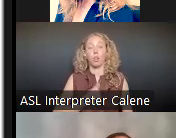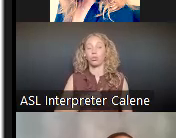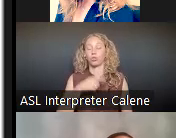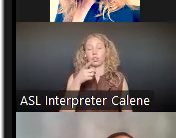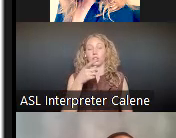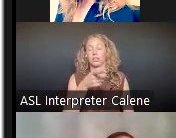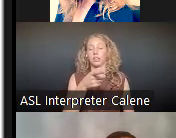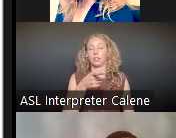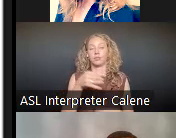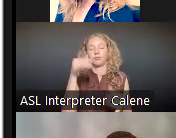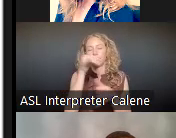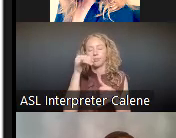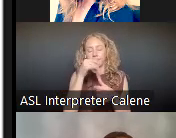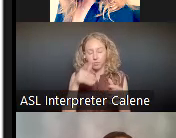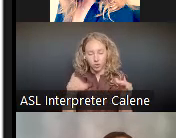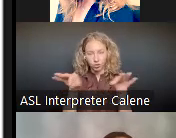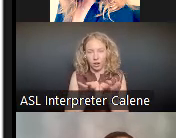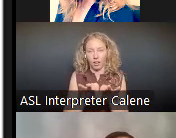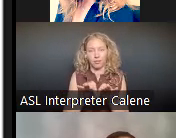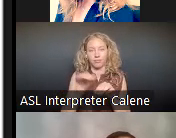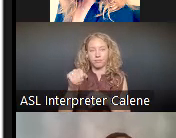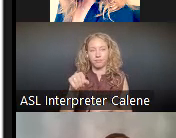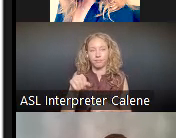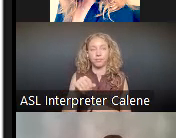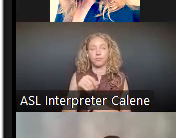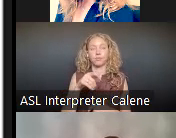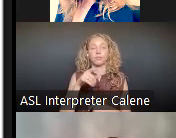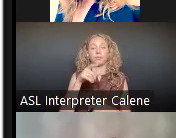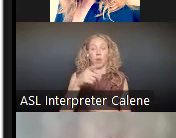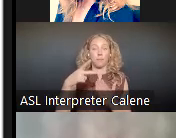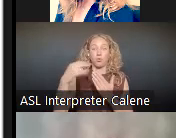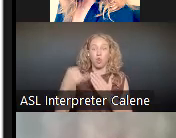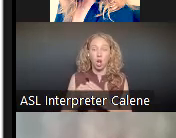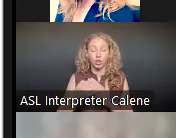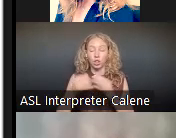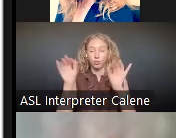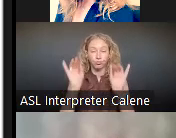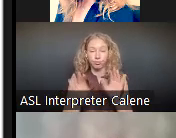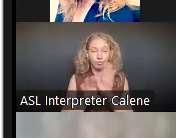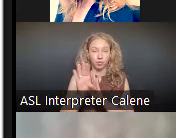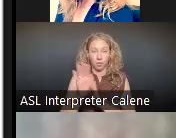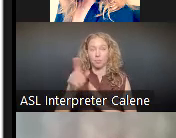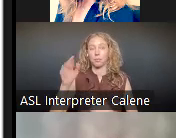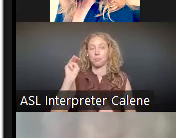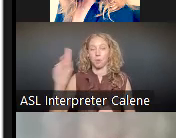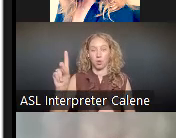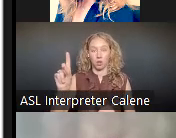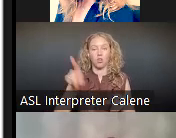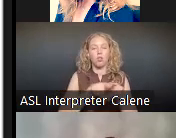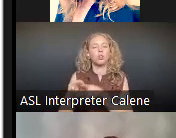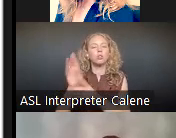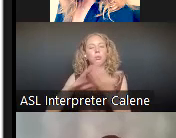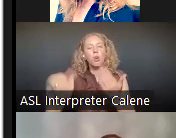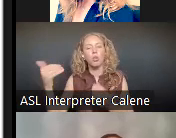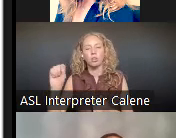absolutely critical, right? When this project was coming together, Maryland and as well as other